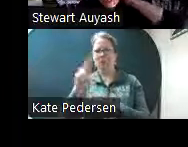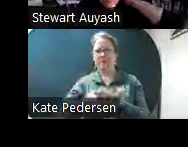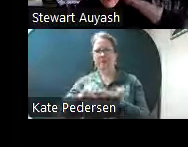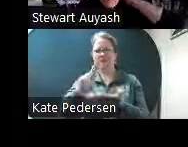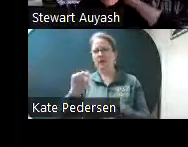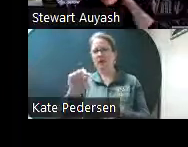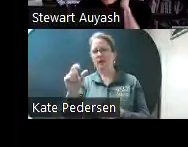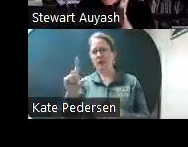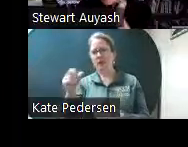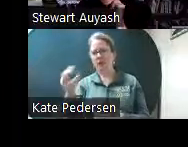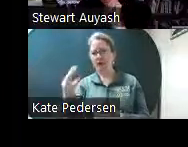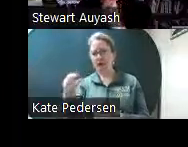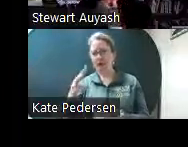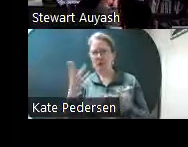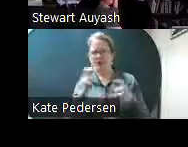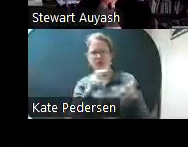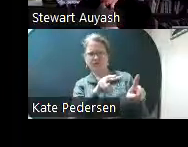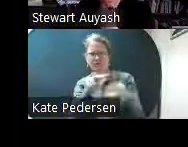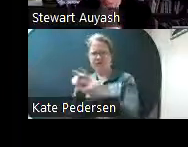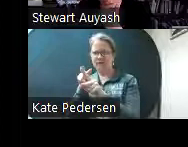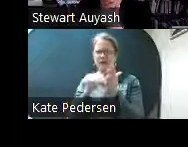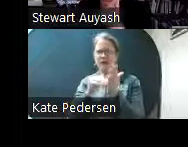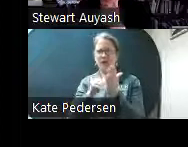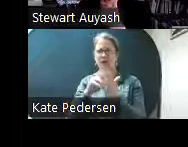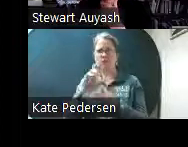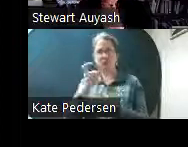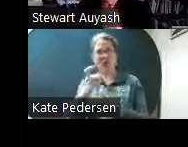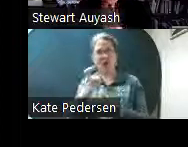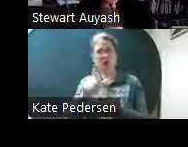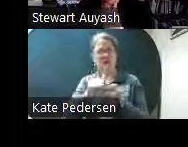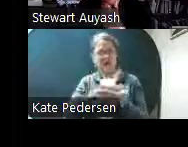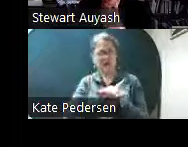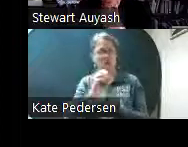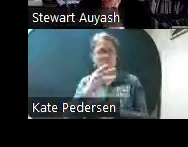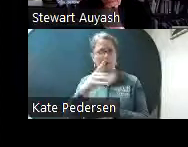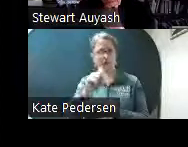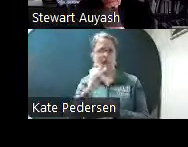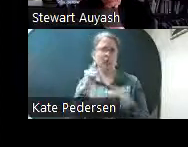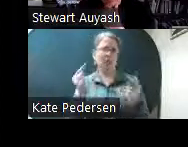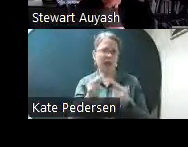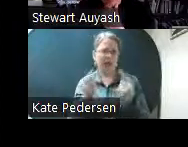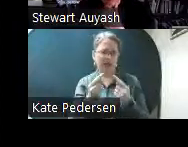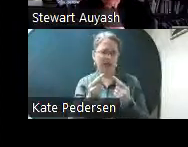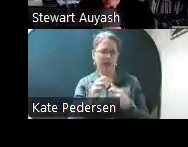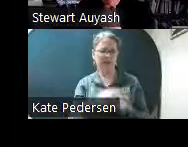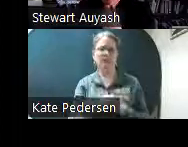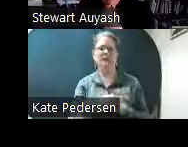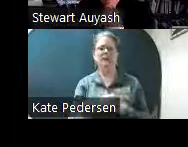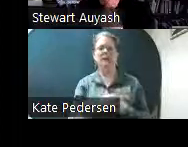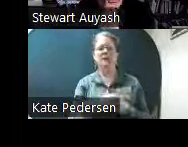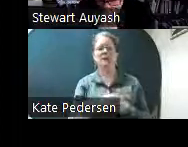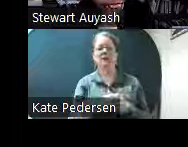track doctors who were prescribing legally opioids for pain medication.